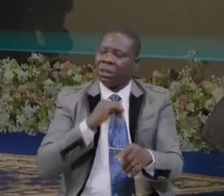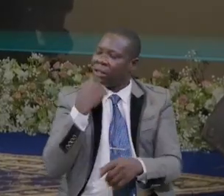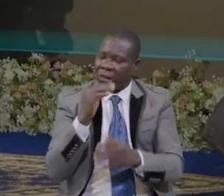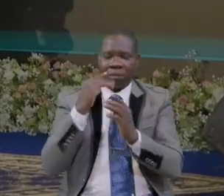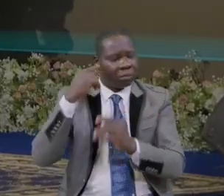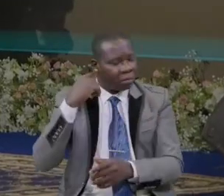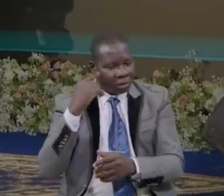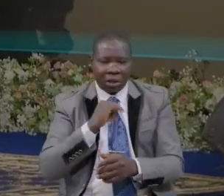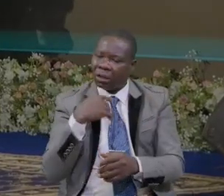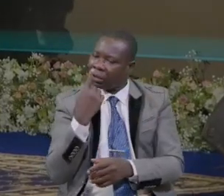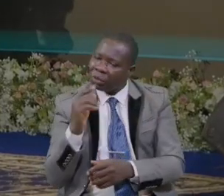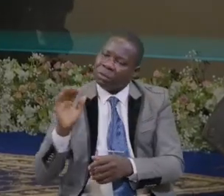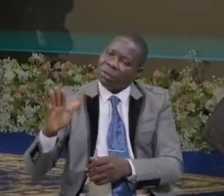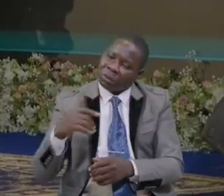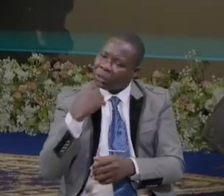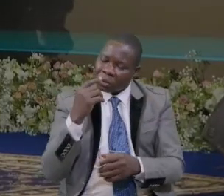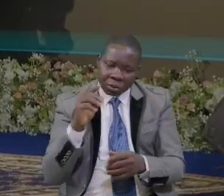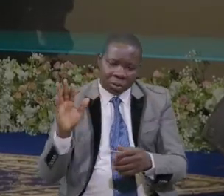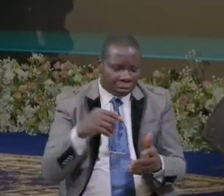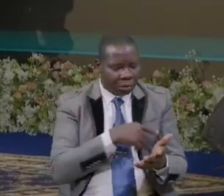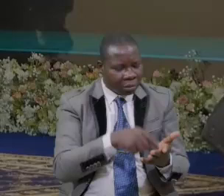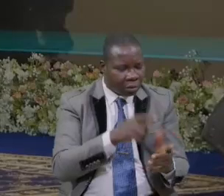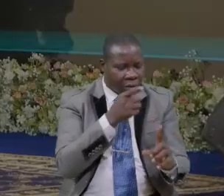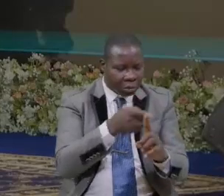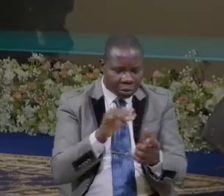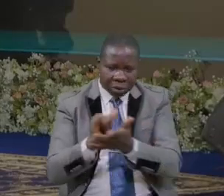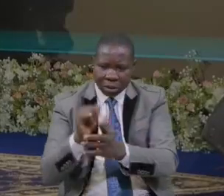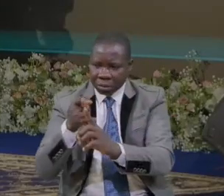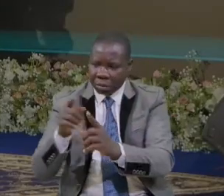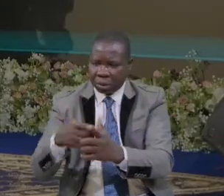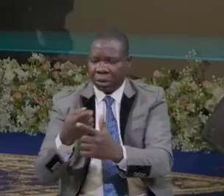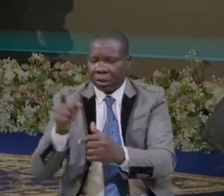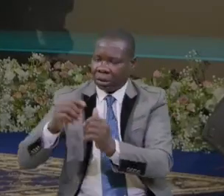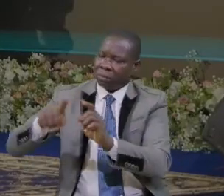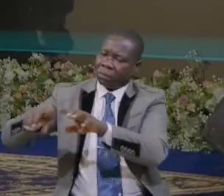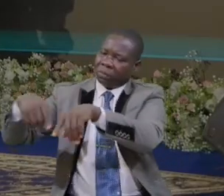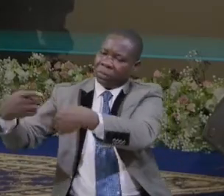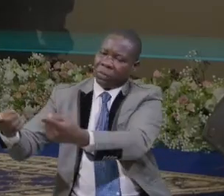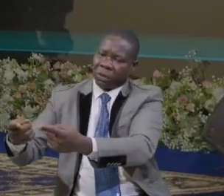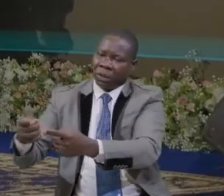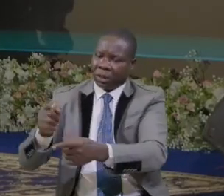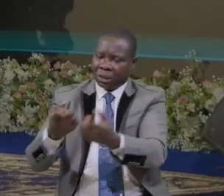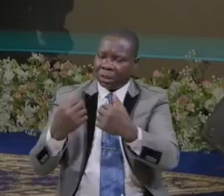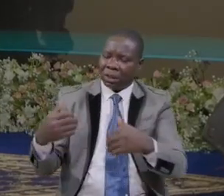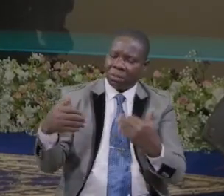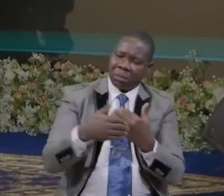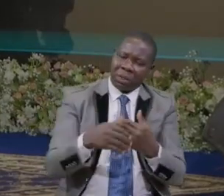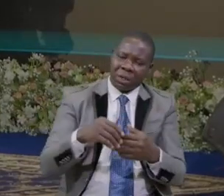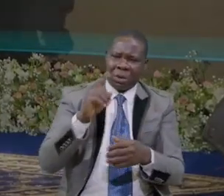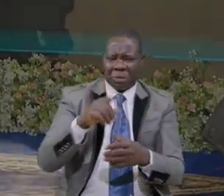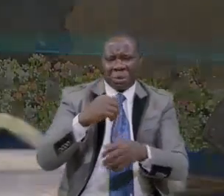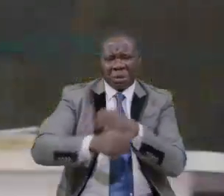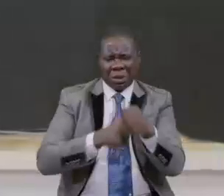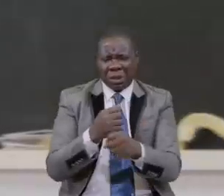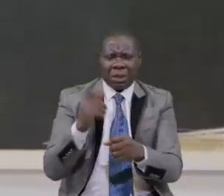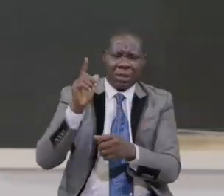told him this point, and then he left. He came back to me, I think about 1 year later. He said,